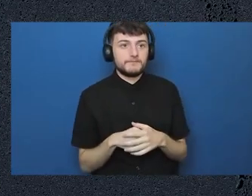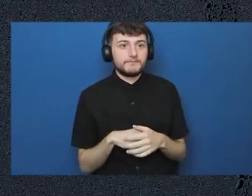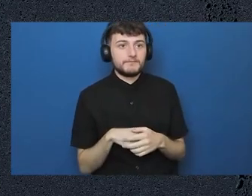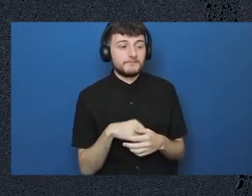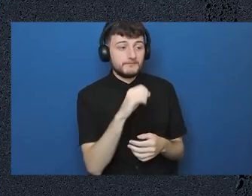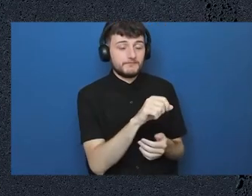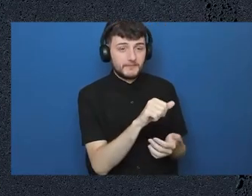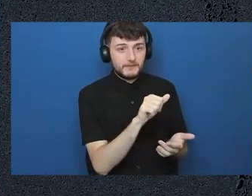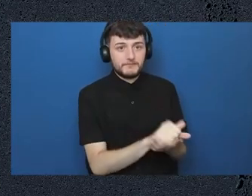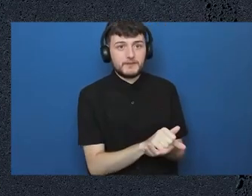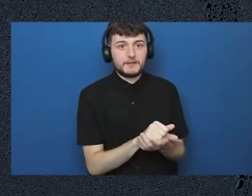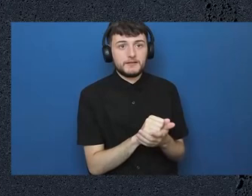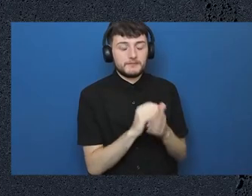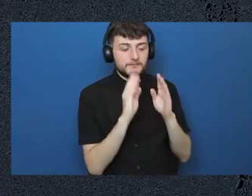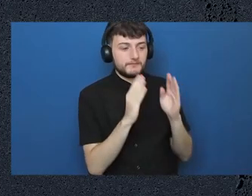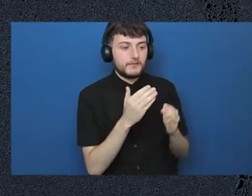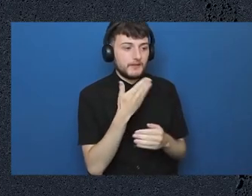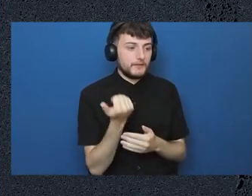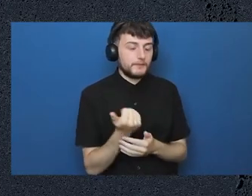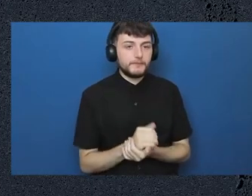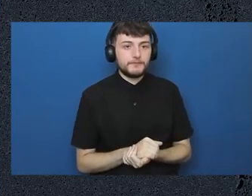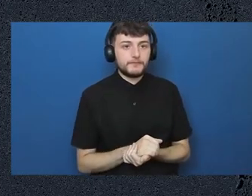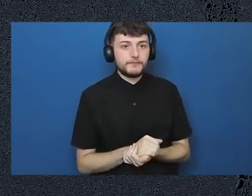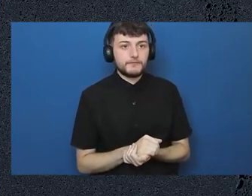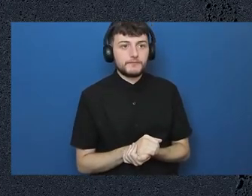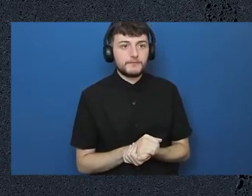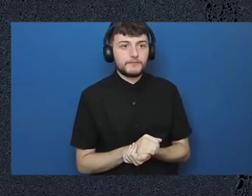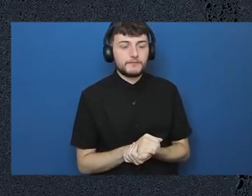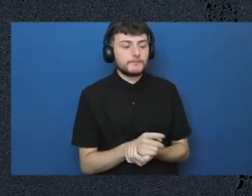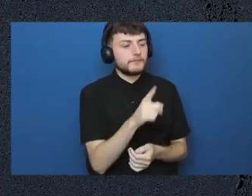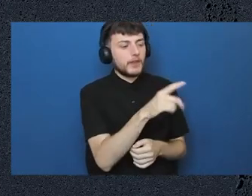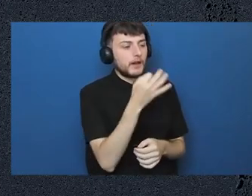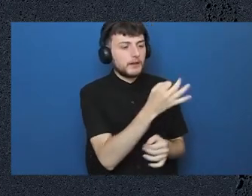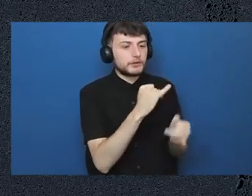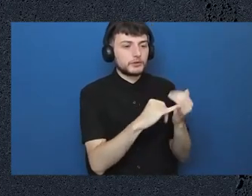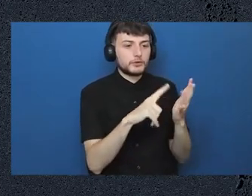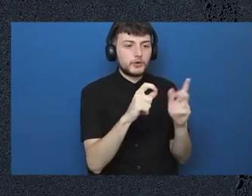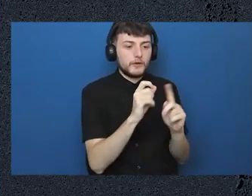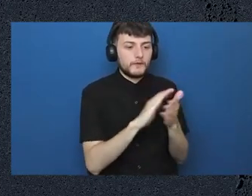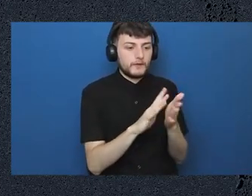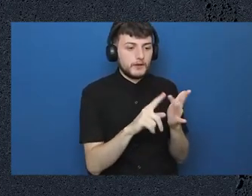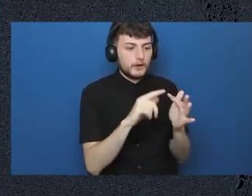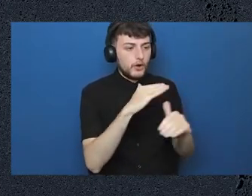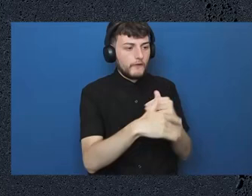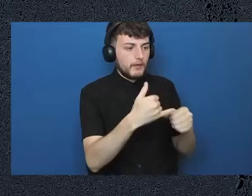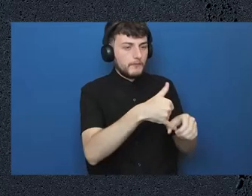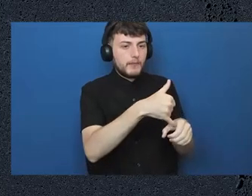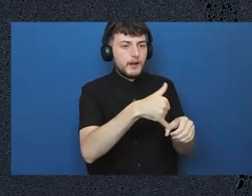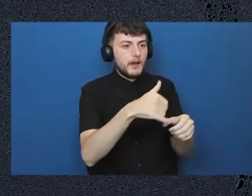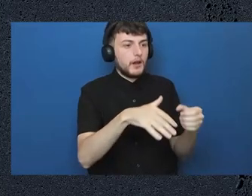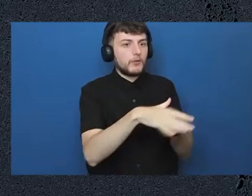Absolutely. Yeah, that's interesting. We might come back. Sophie, what about in medicine? Because it's very interesting. It's usually about